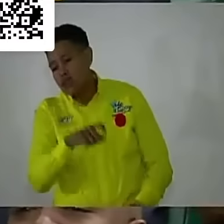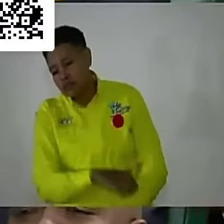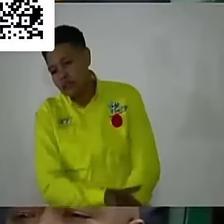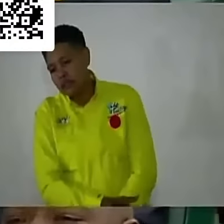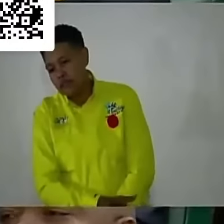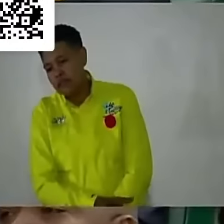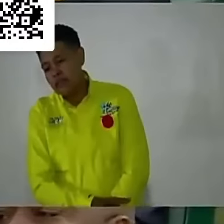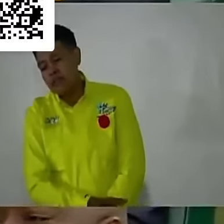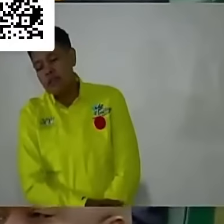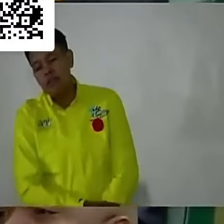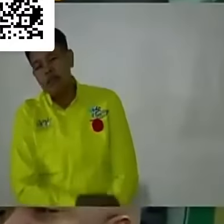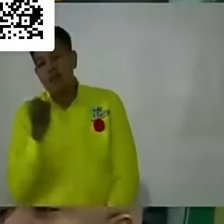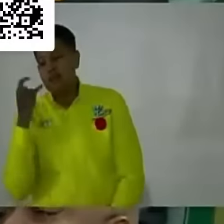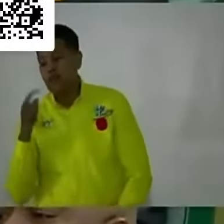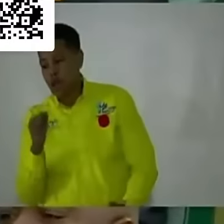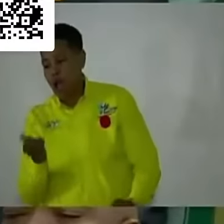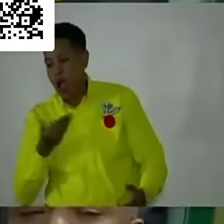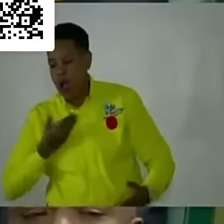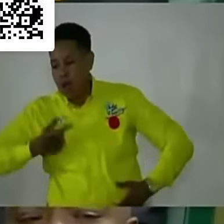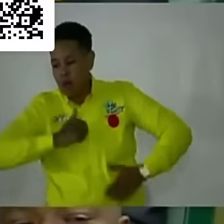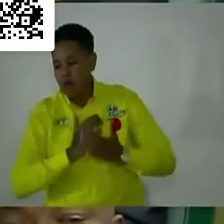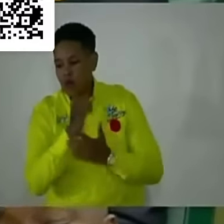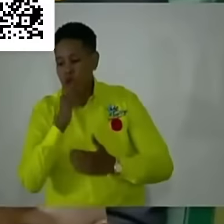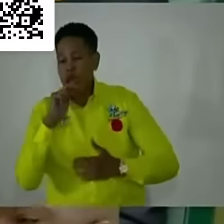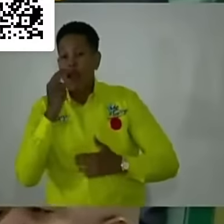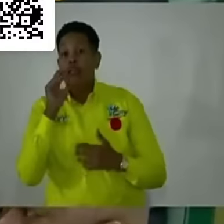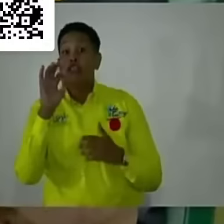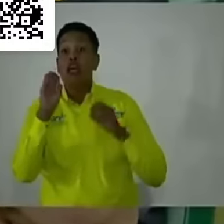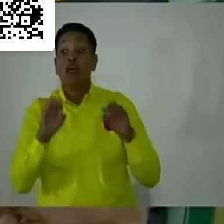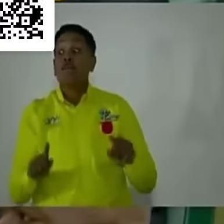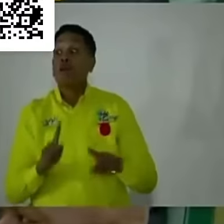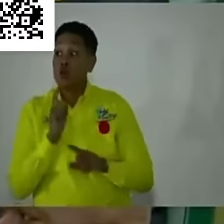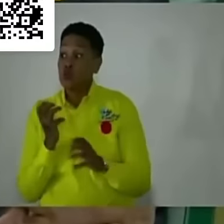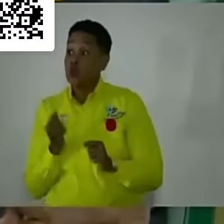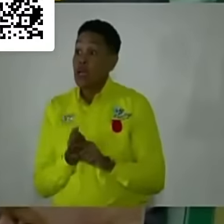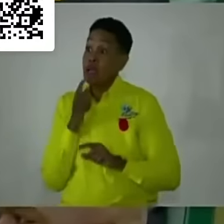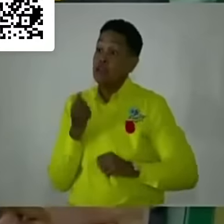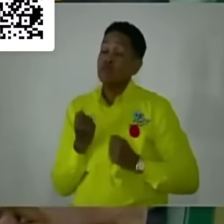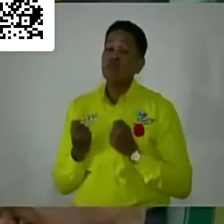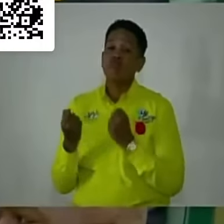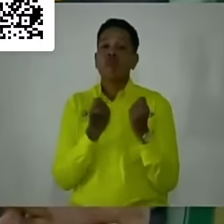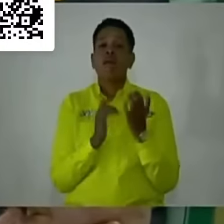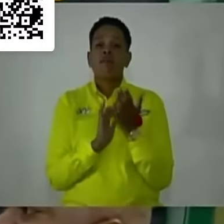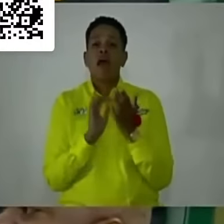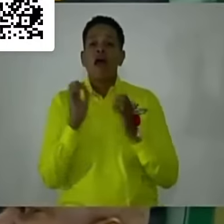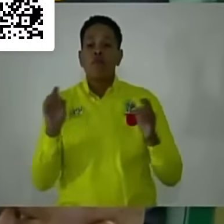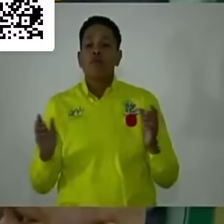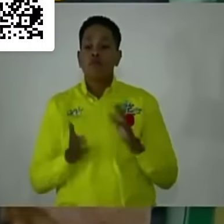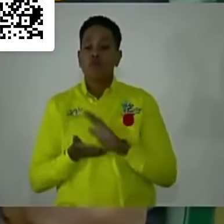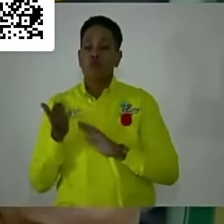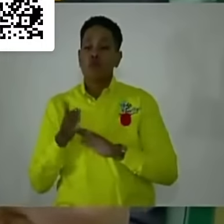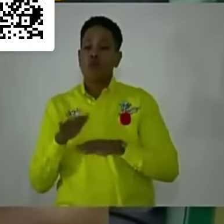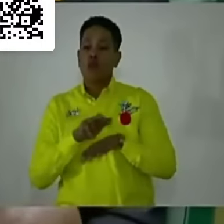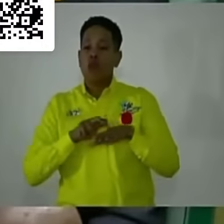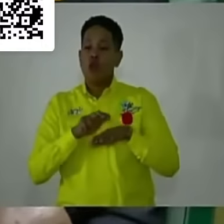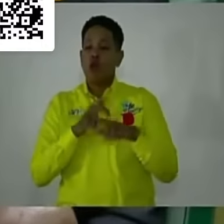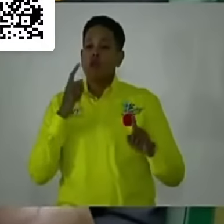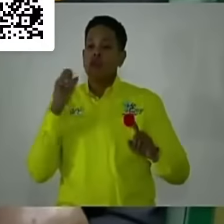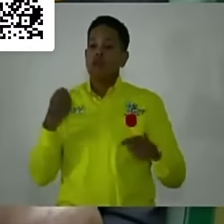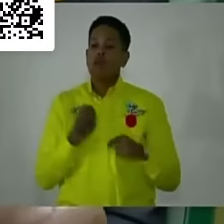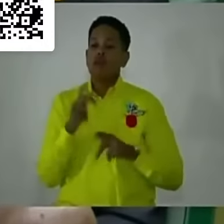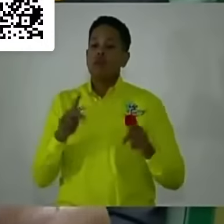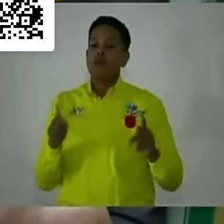if you can help us through the NHF to get a mobile pharmacy going around the constituency to relieve me of